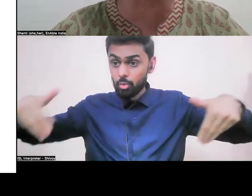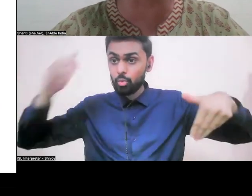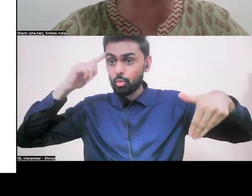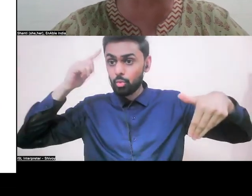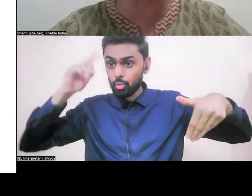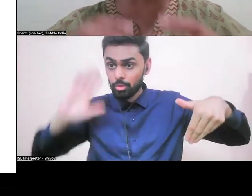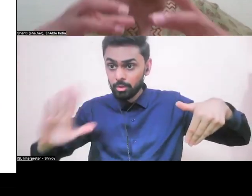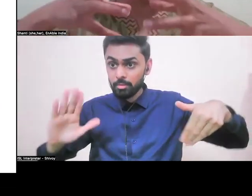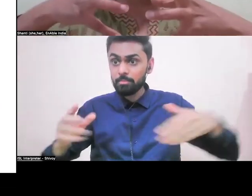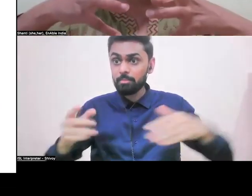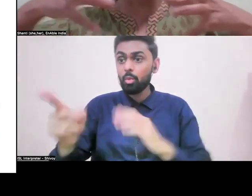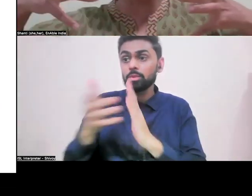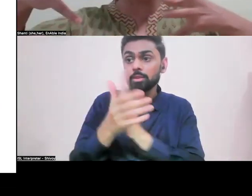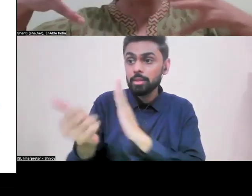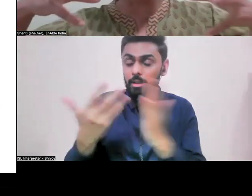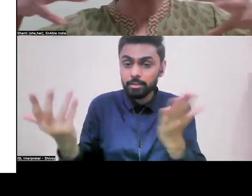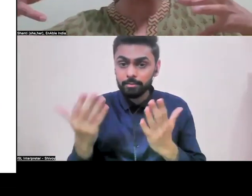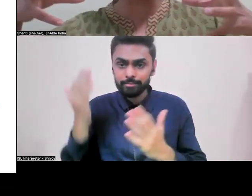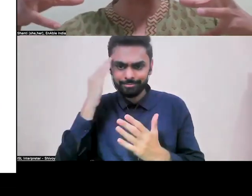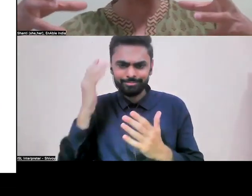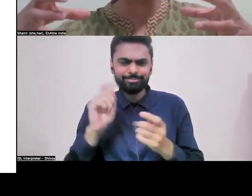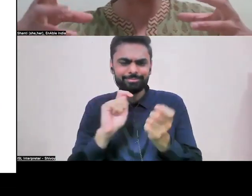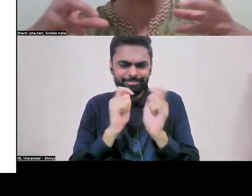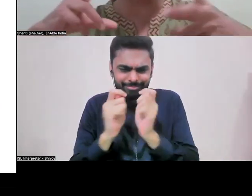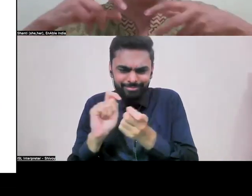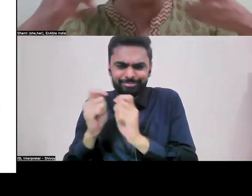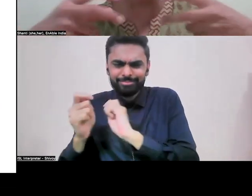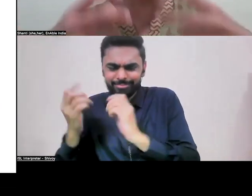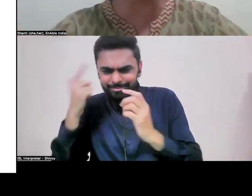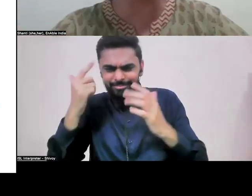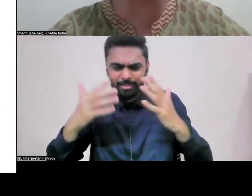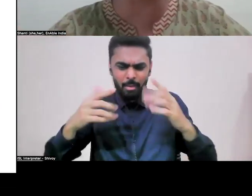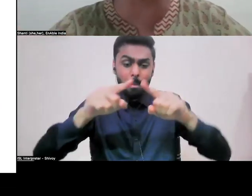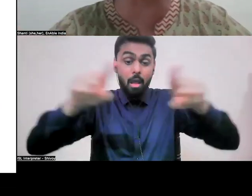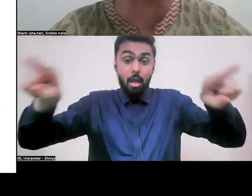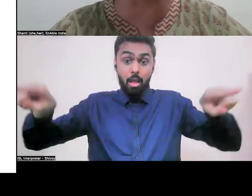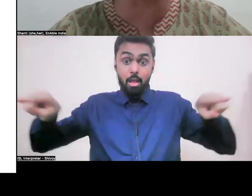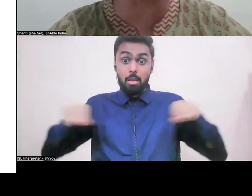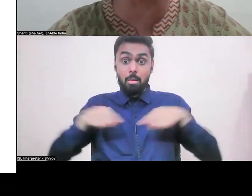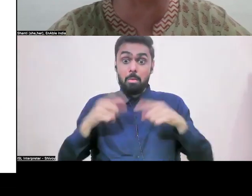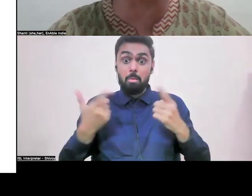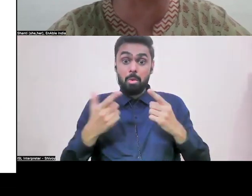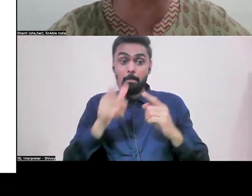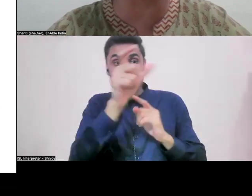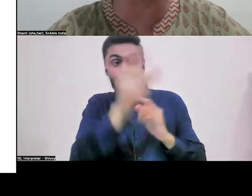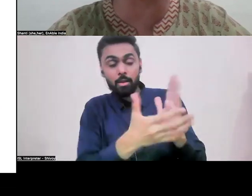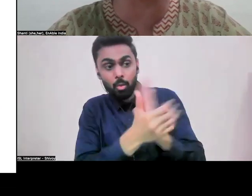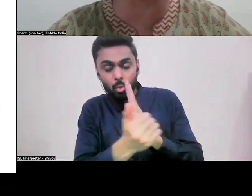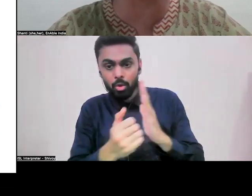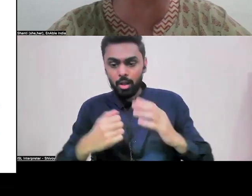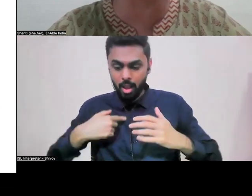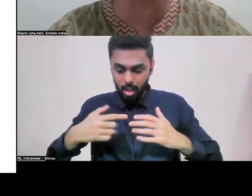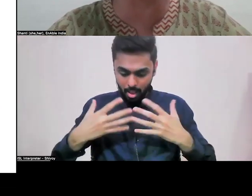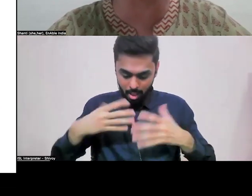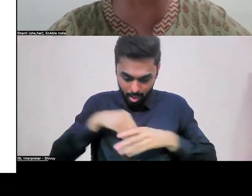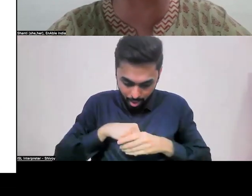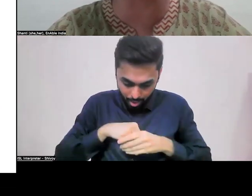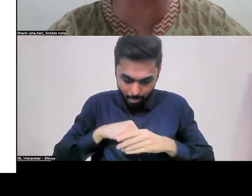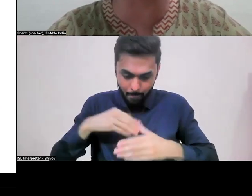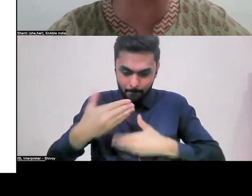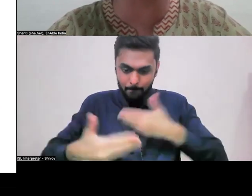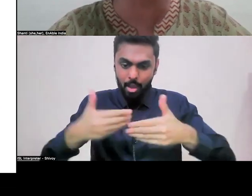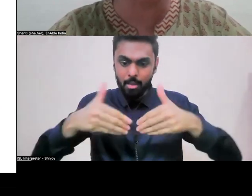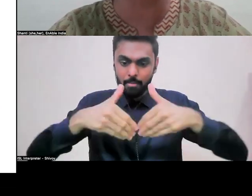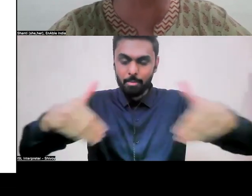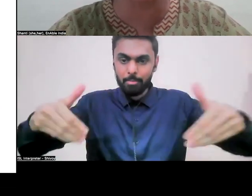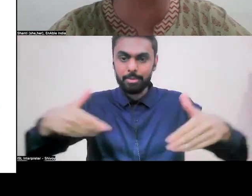of competence. Correct. We are kind of changing those boundaries, and with the competencies, we'll be able to do much more. Very interesting. So basically, we had